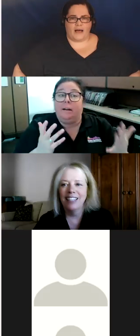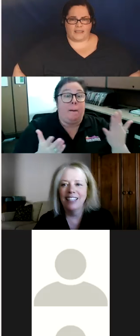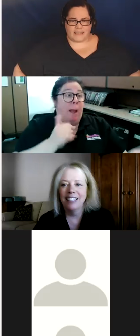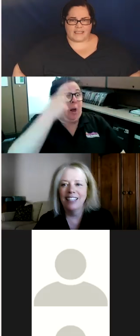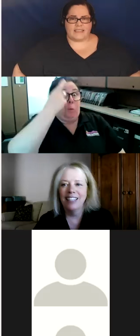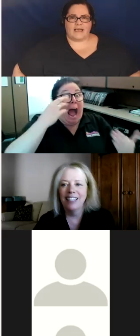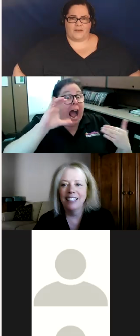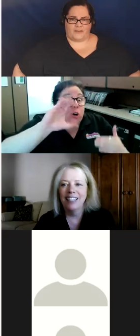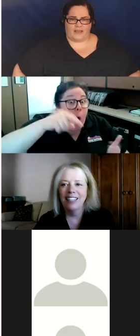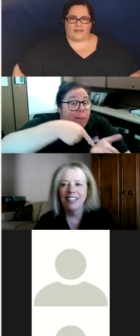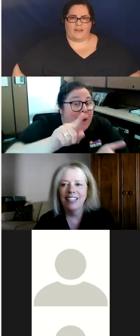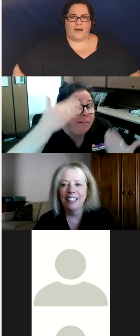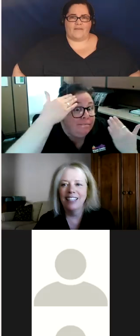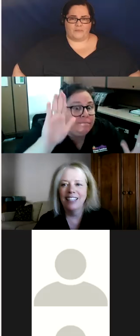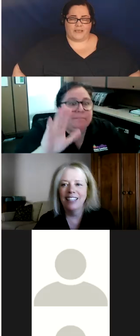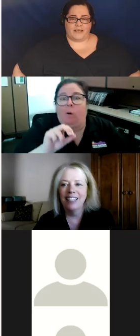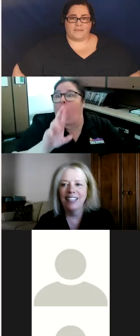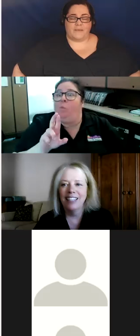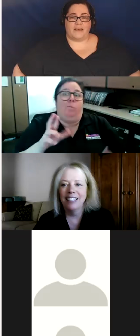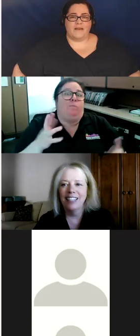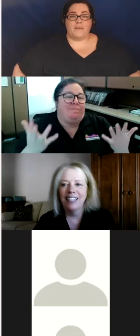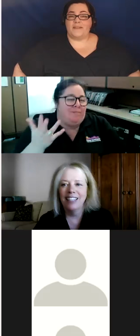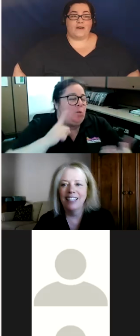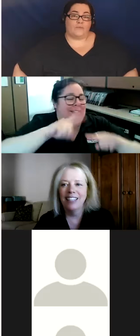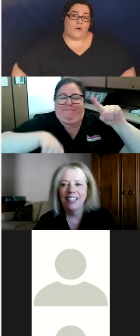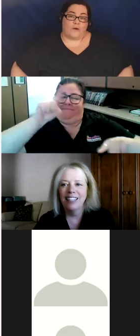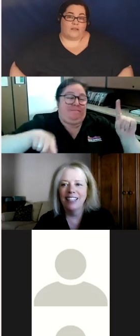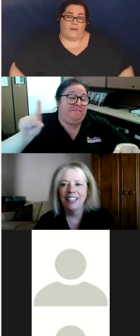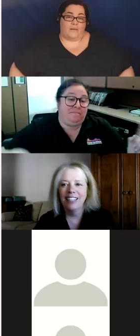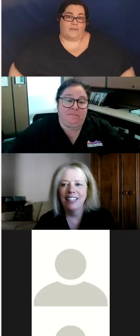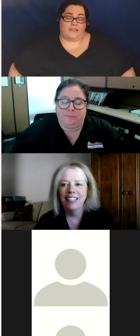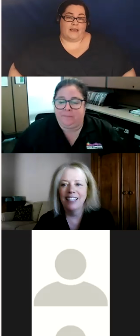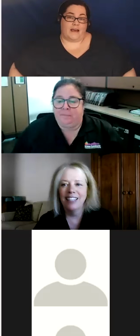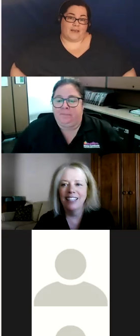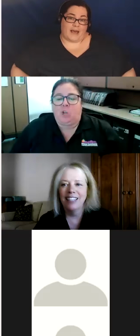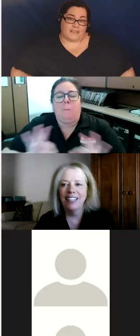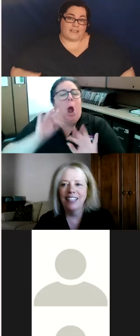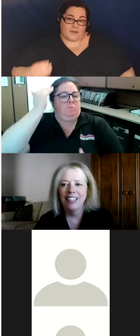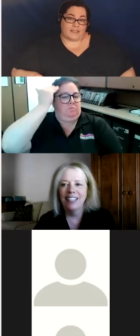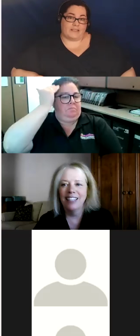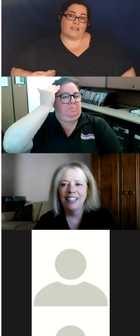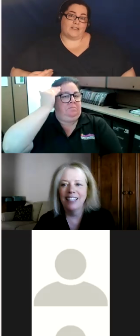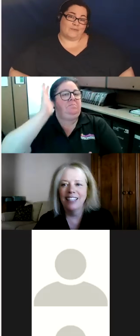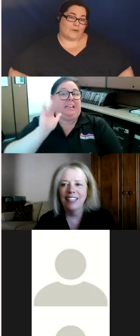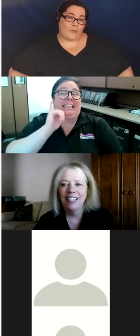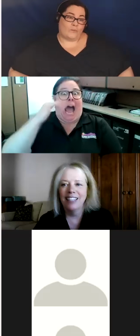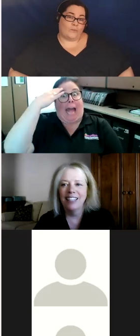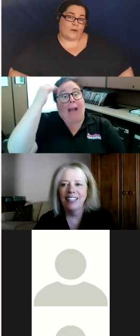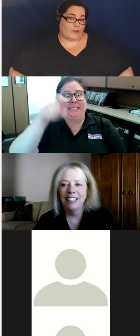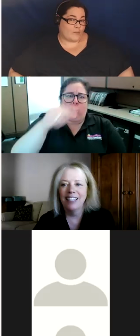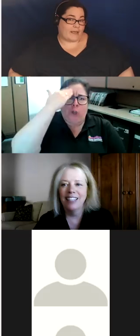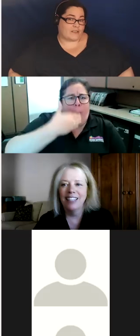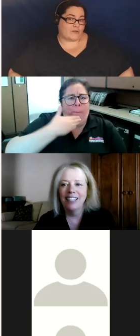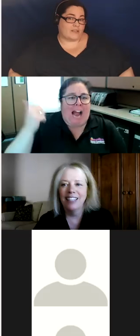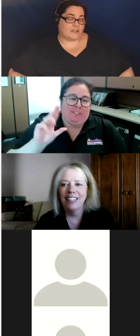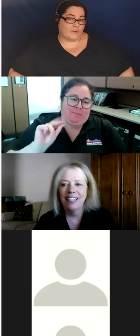your policies and everything that you have in place, maybe they don't know a thing, they have gaps and disparities in knowledge that they don't know what